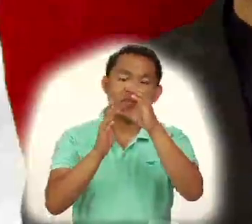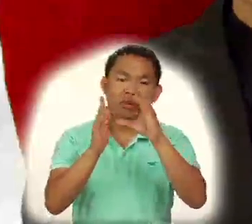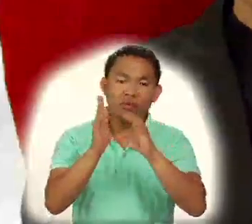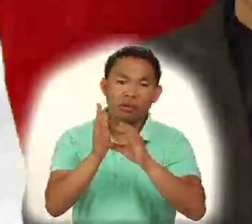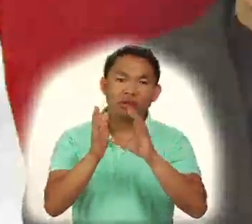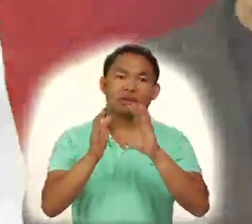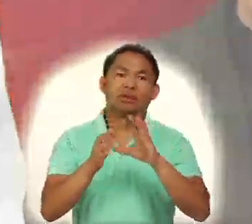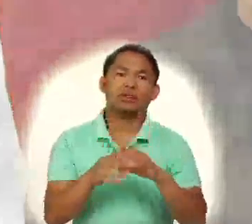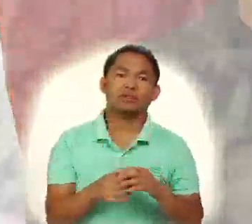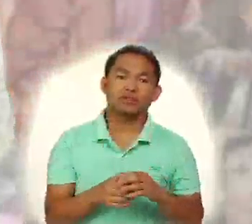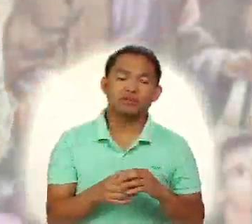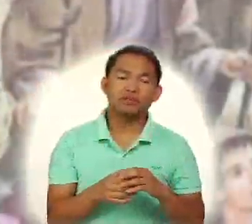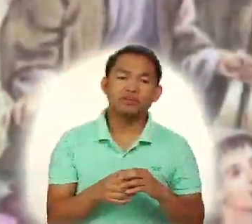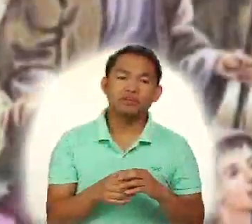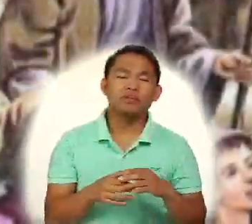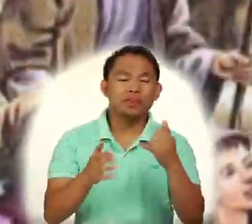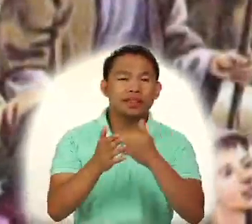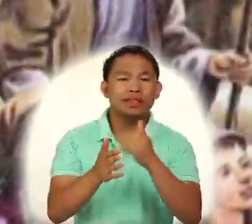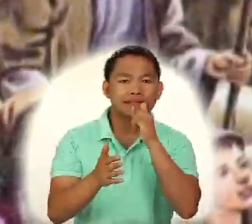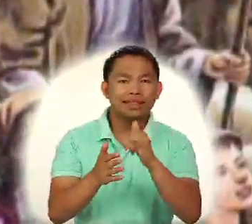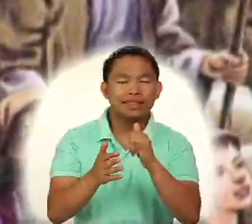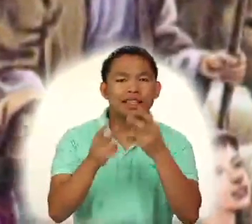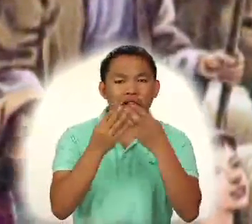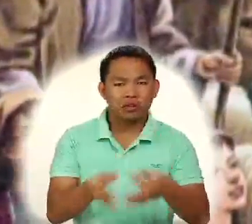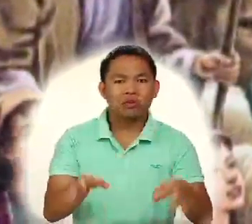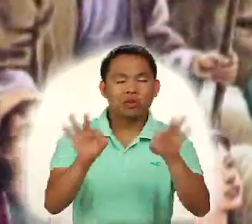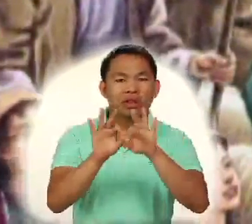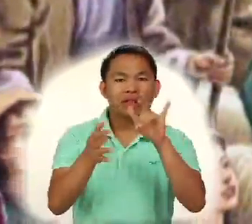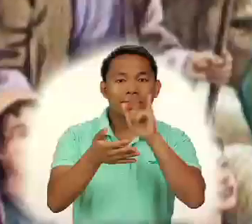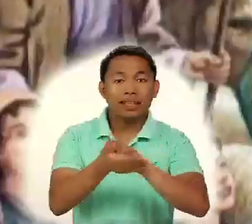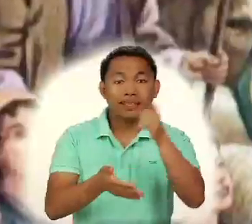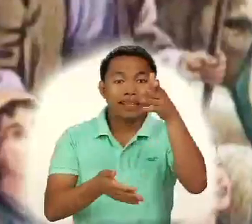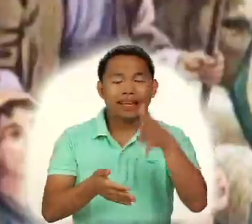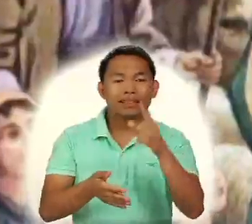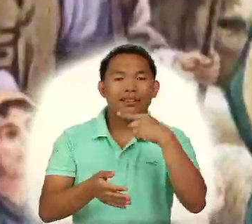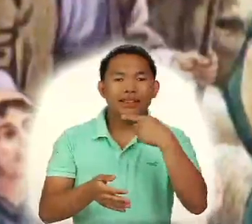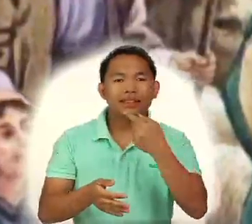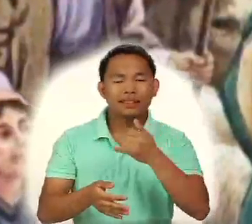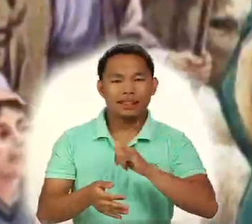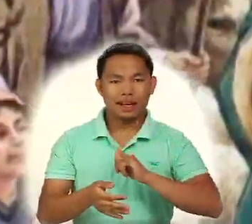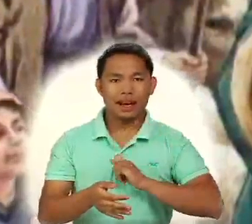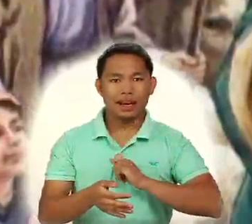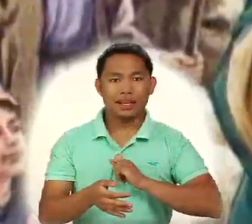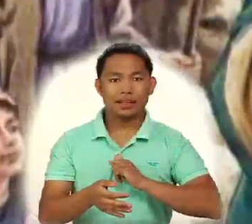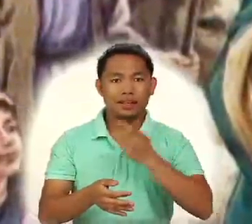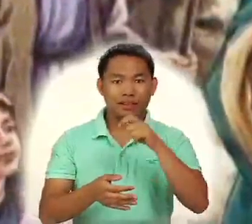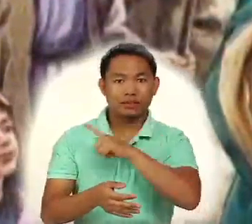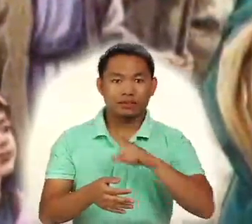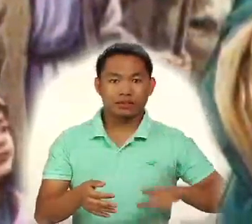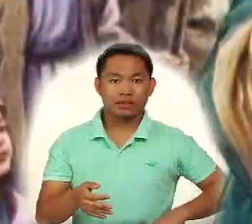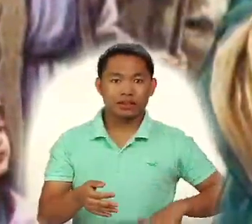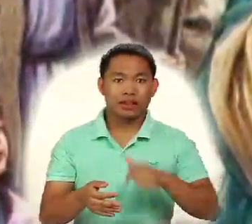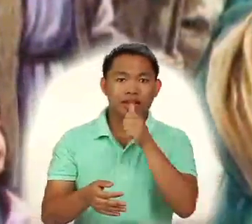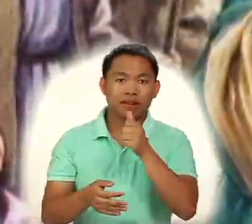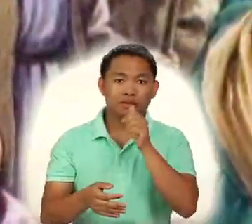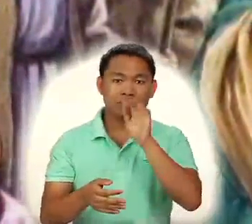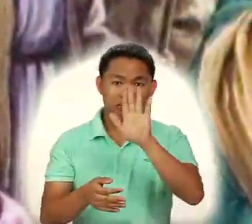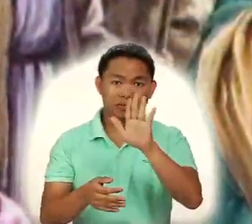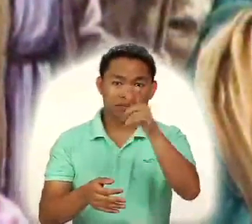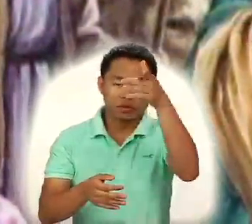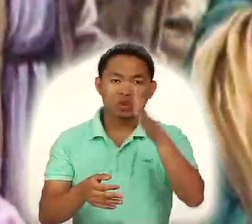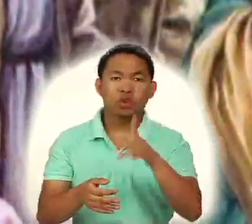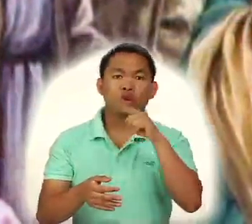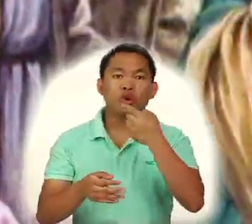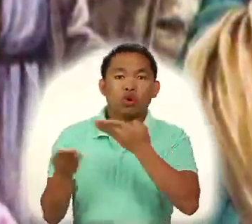the Decalogue. It is significant that God says, I, the Lord, am your God,